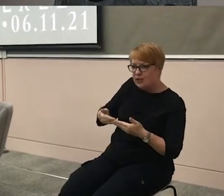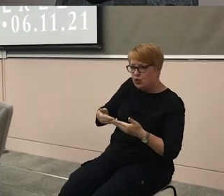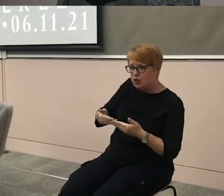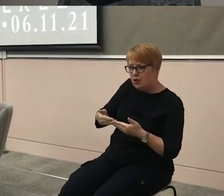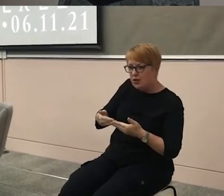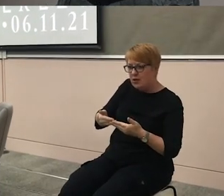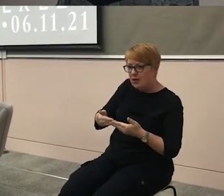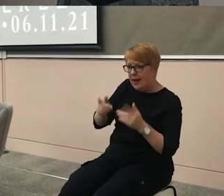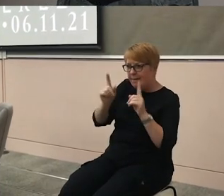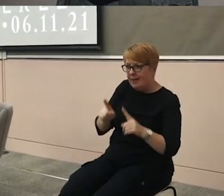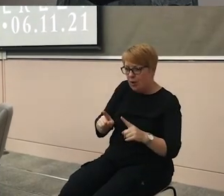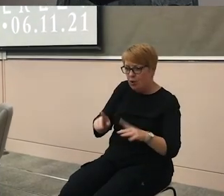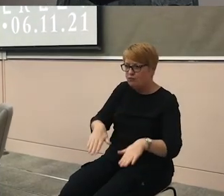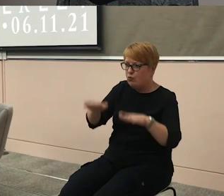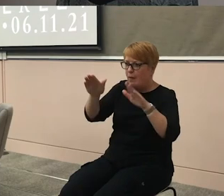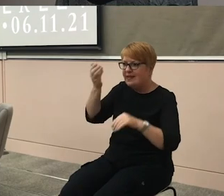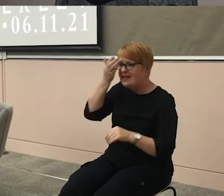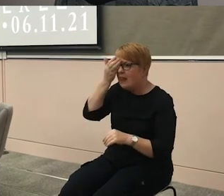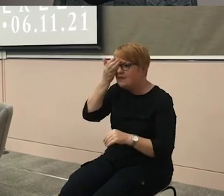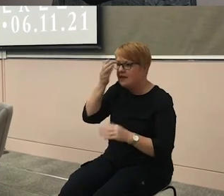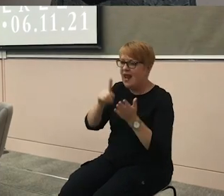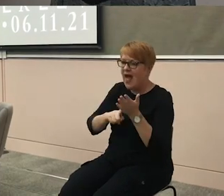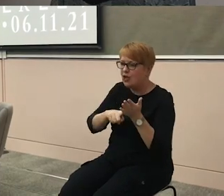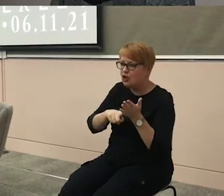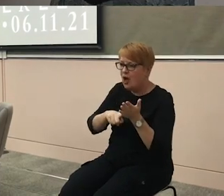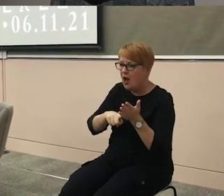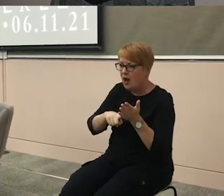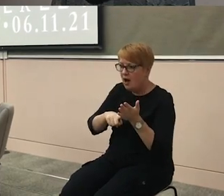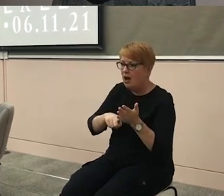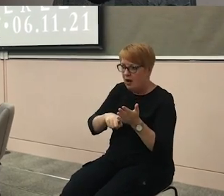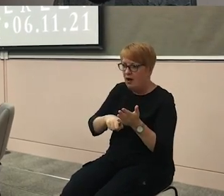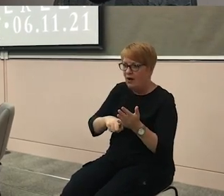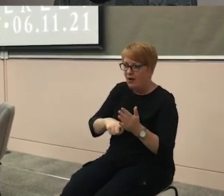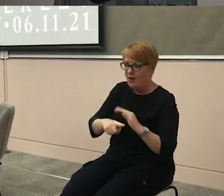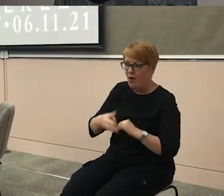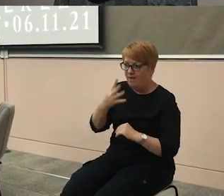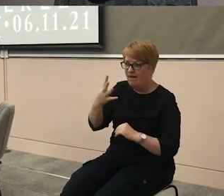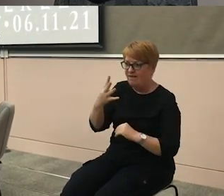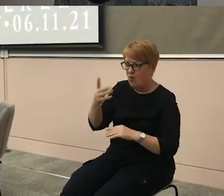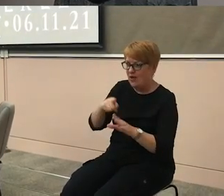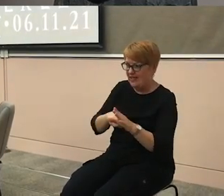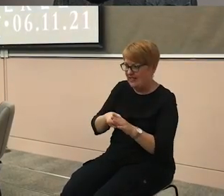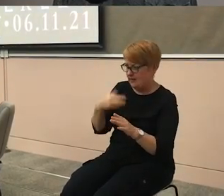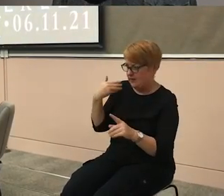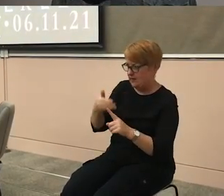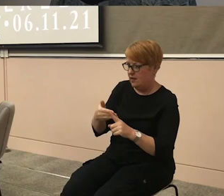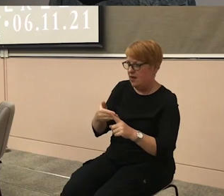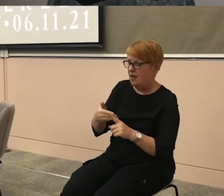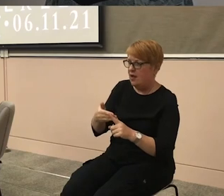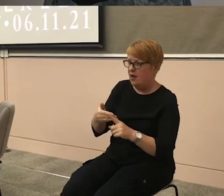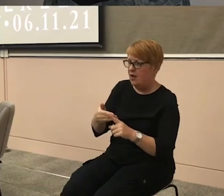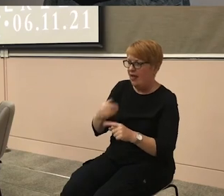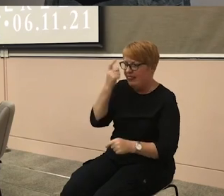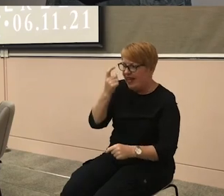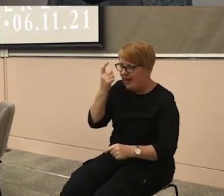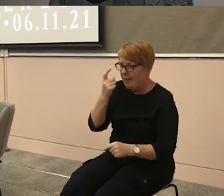in Nelson, in Lancashire. It's a very complex situation with, you know, where we're constantly thinking about, you know, kind